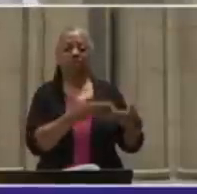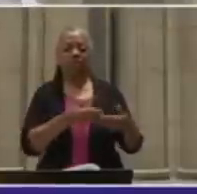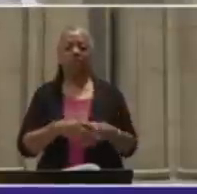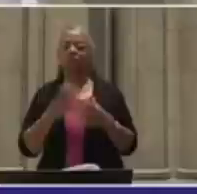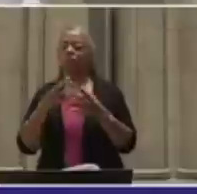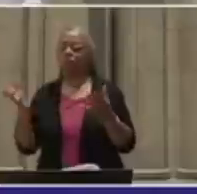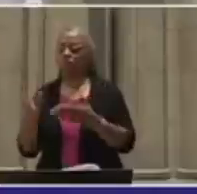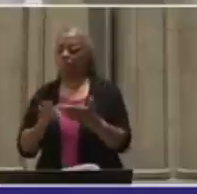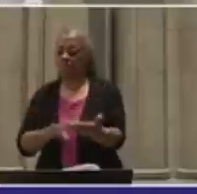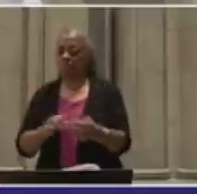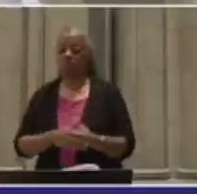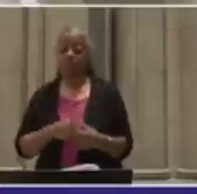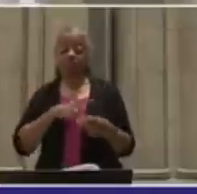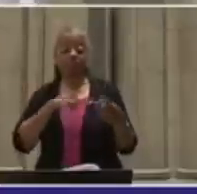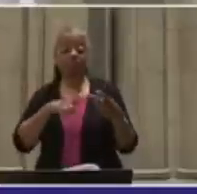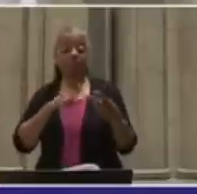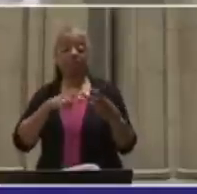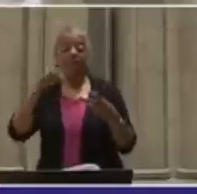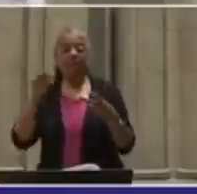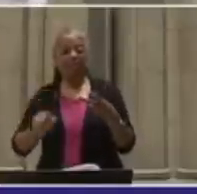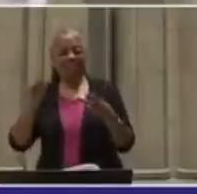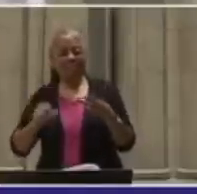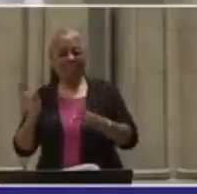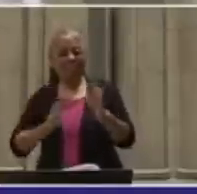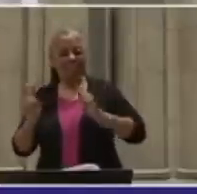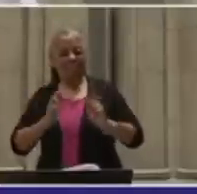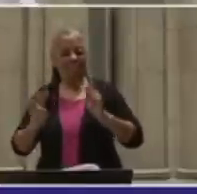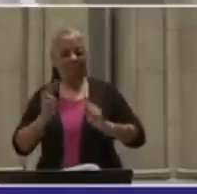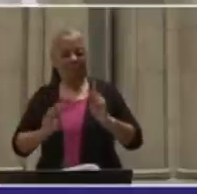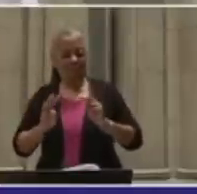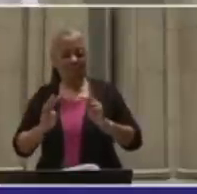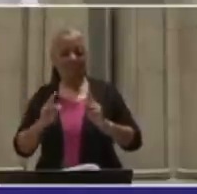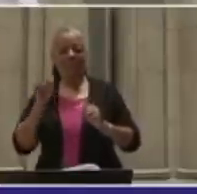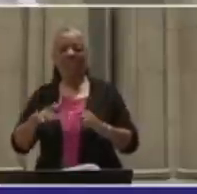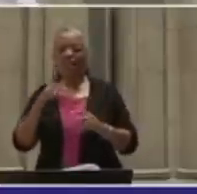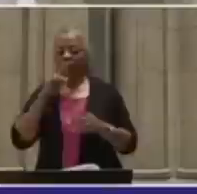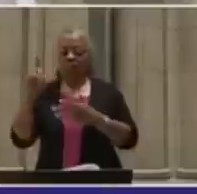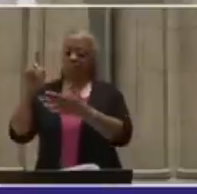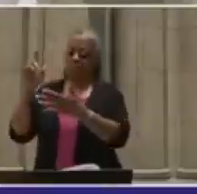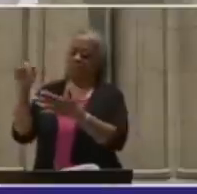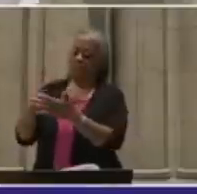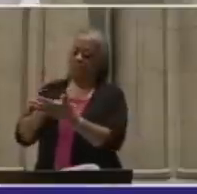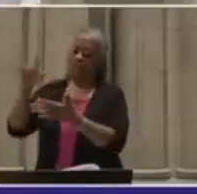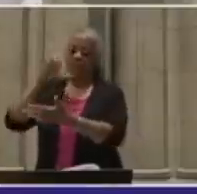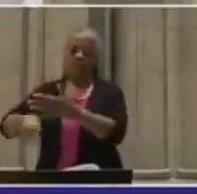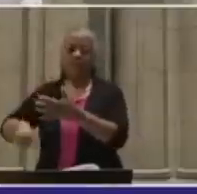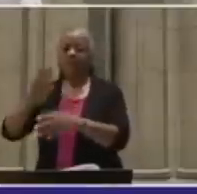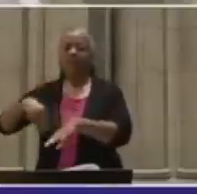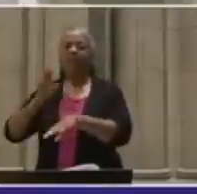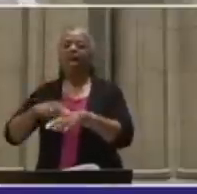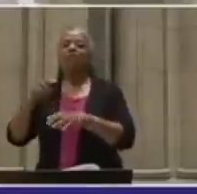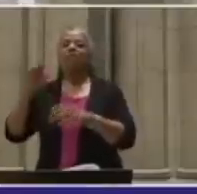death. Second, the Southern delegates nixed direct national elections, fearing that the larger